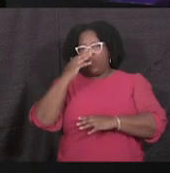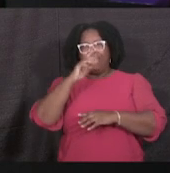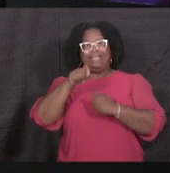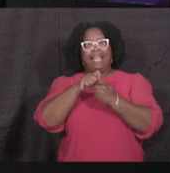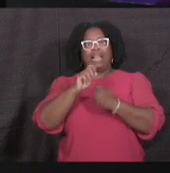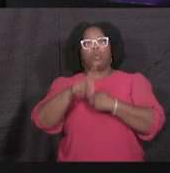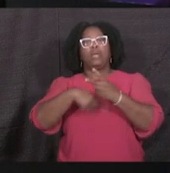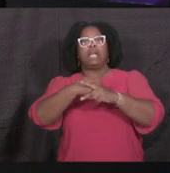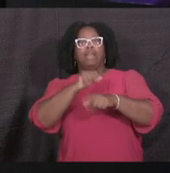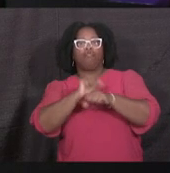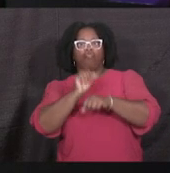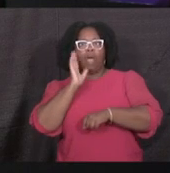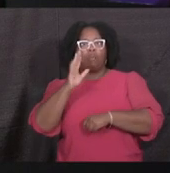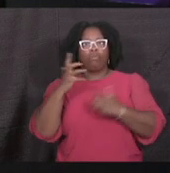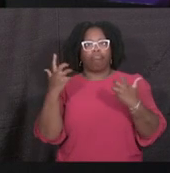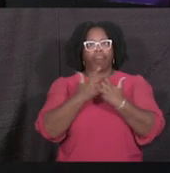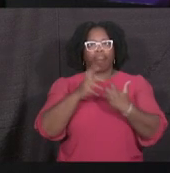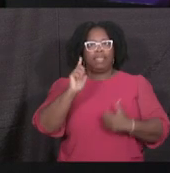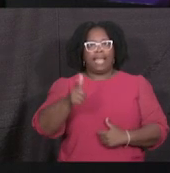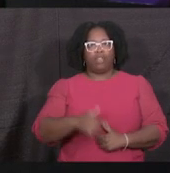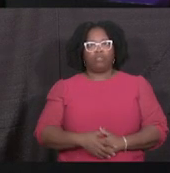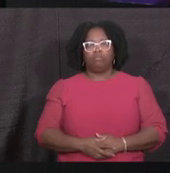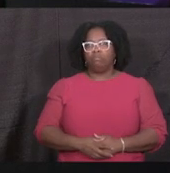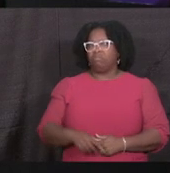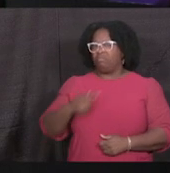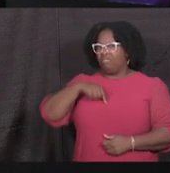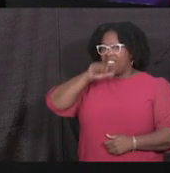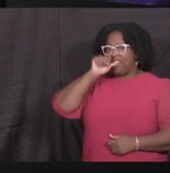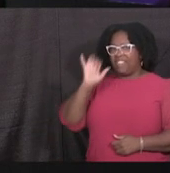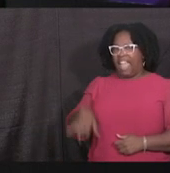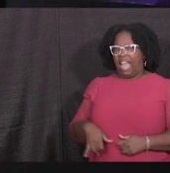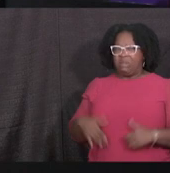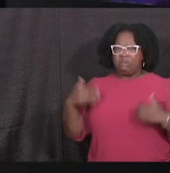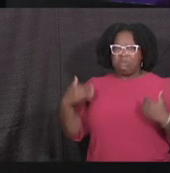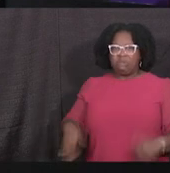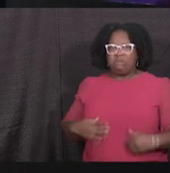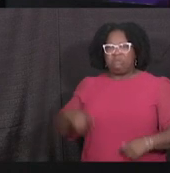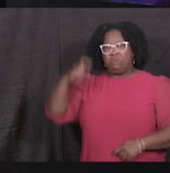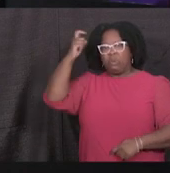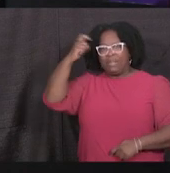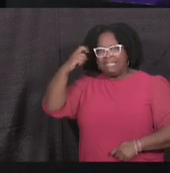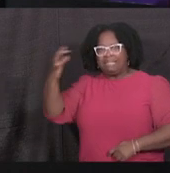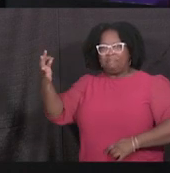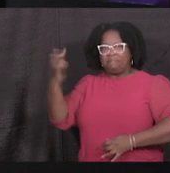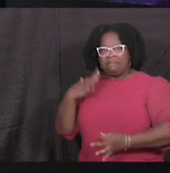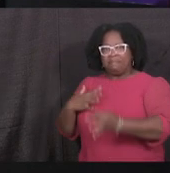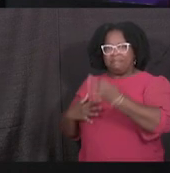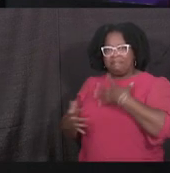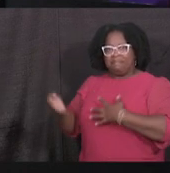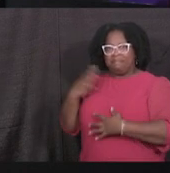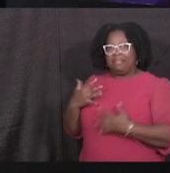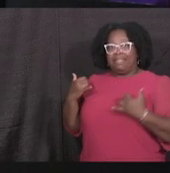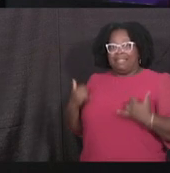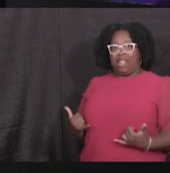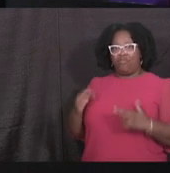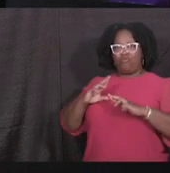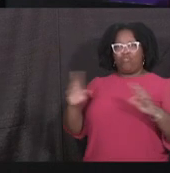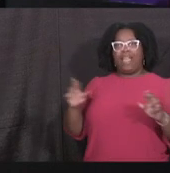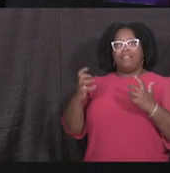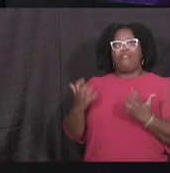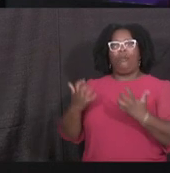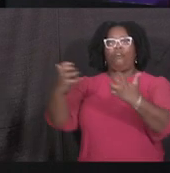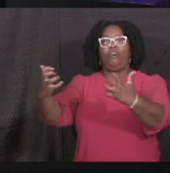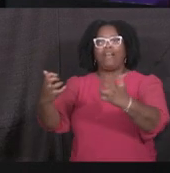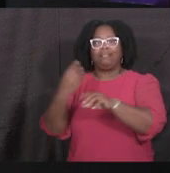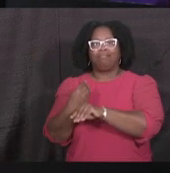that. So many incredible nuggets of wisdom. We're going to turn over to some audience questions, but Sumi, I actually wanted